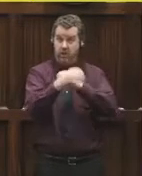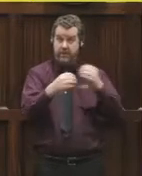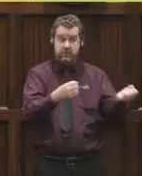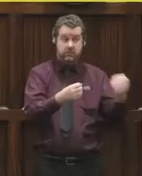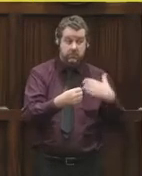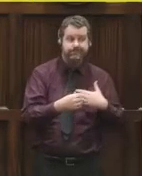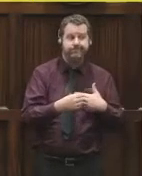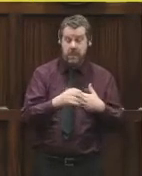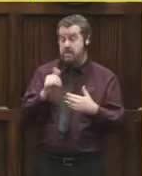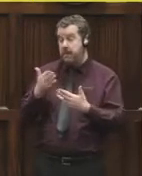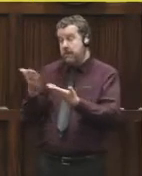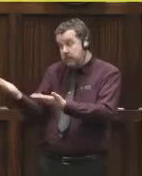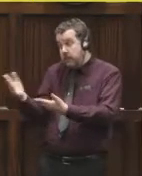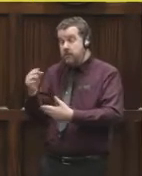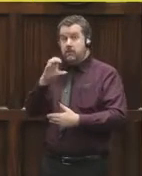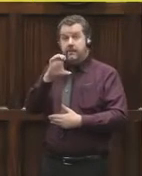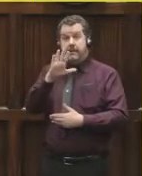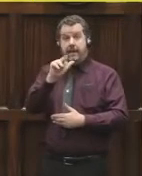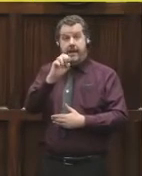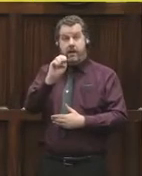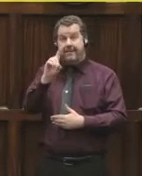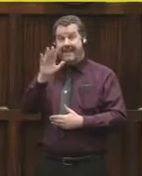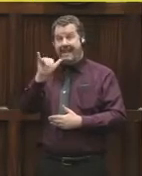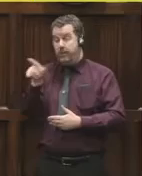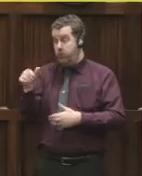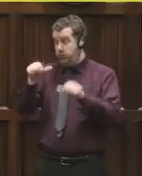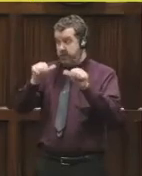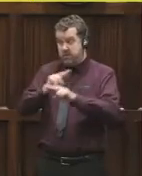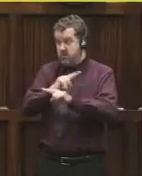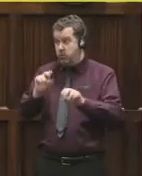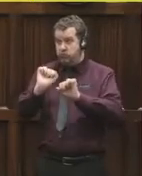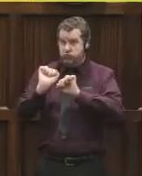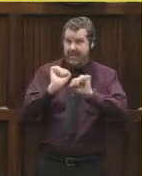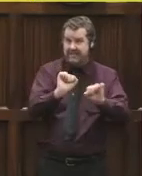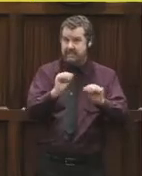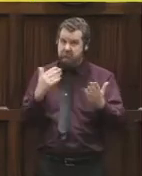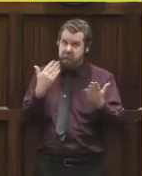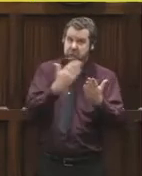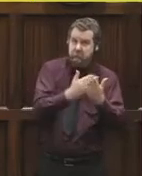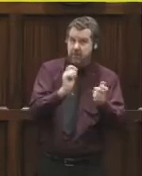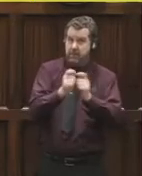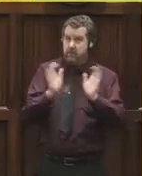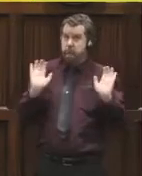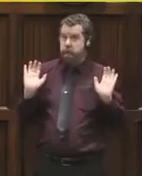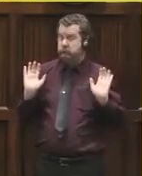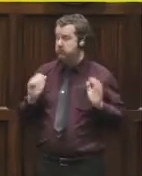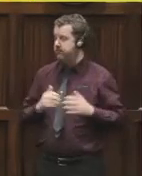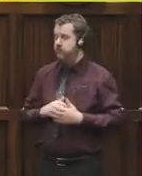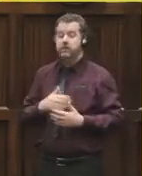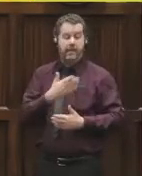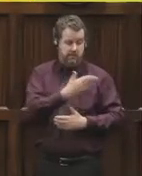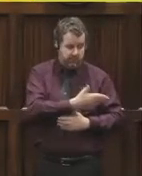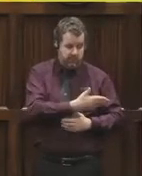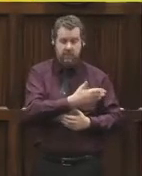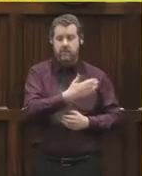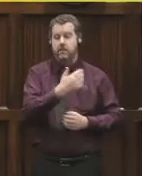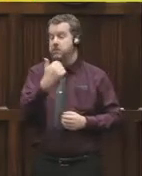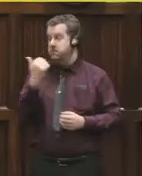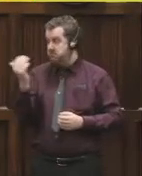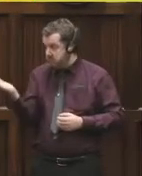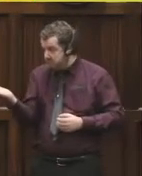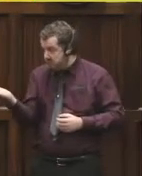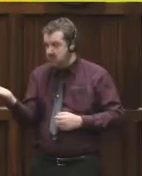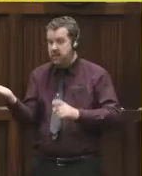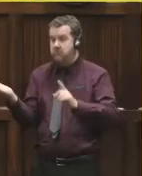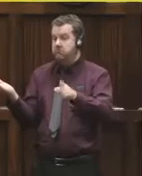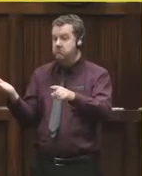Deputy Clare Daly, you might will agree not to press the amendment, but that's just a request. Thank you. Deputy Daly and then Deputy Quaylon. Do you